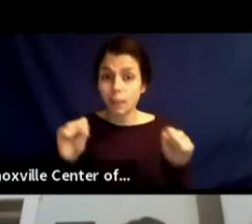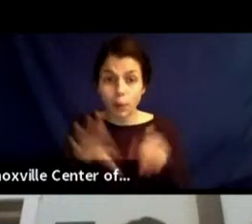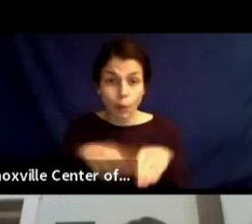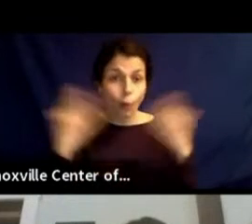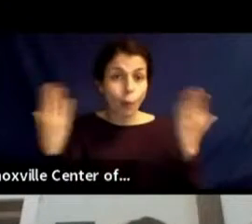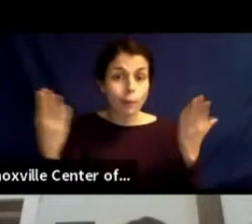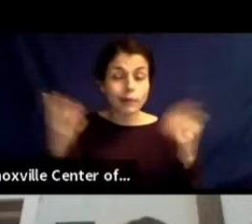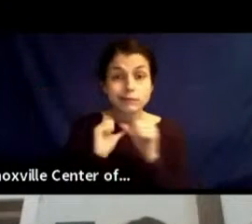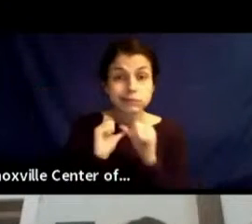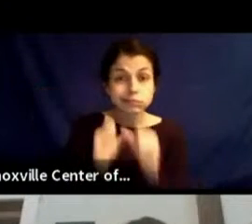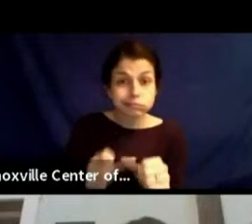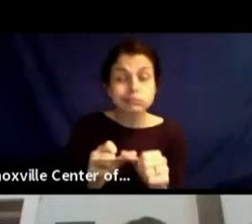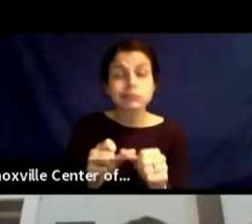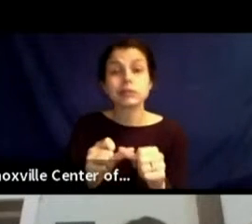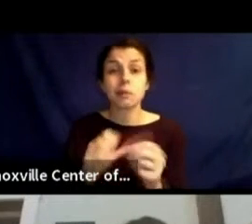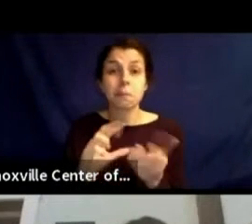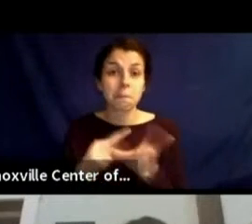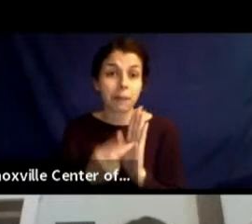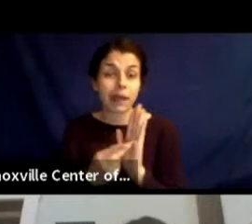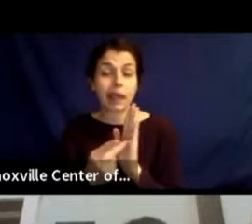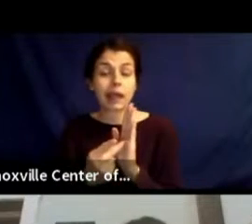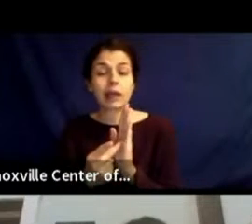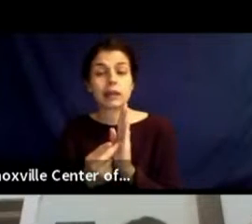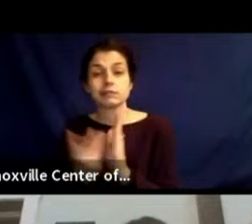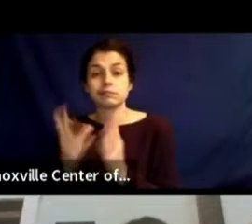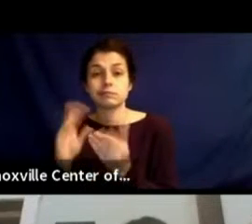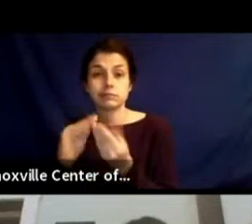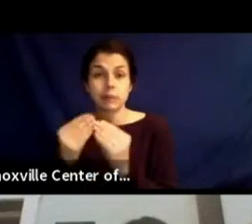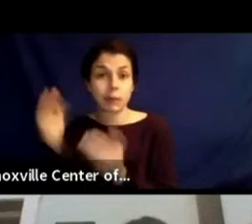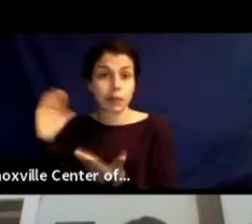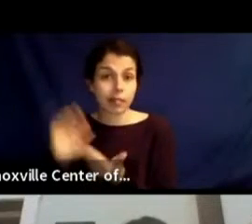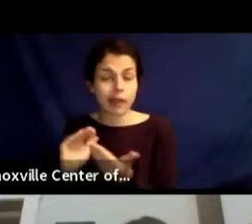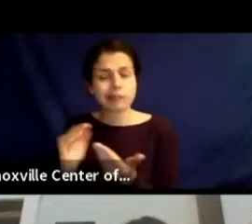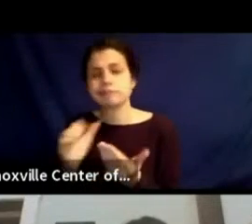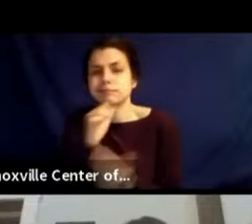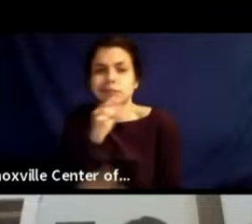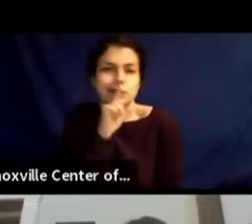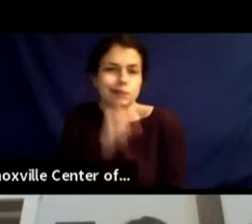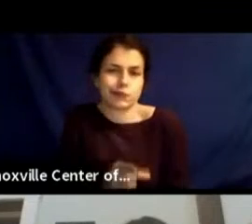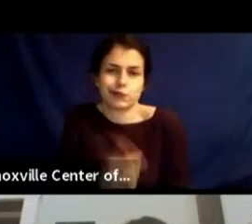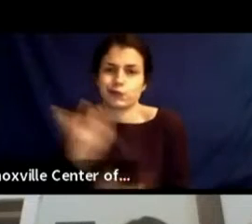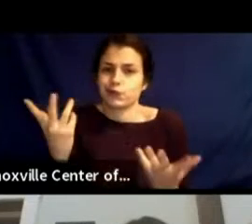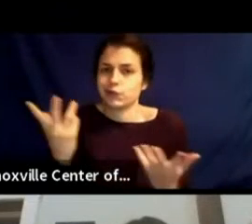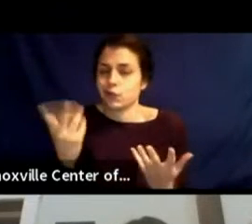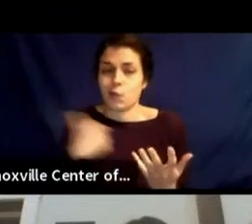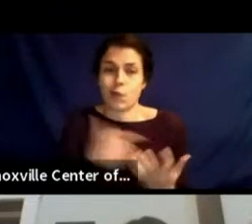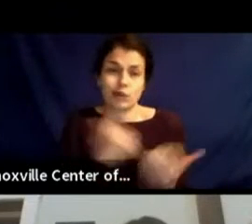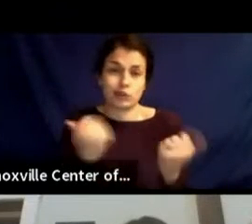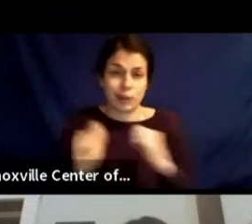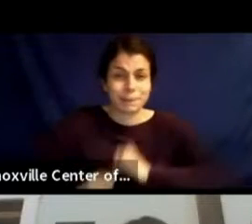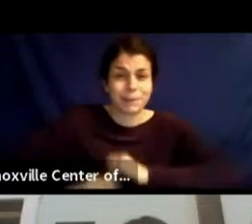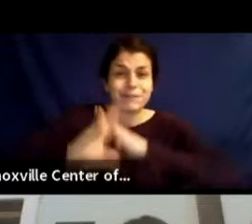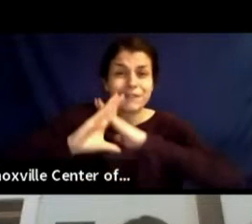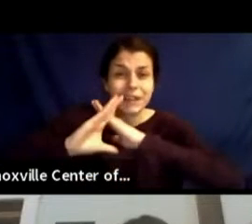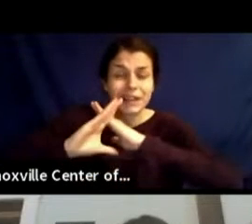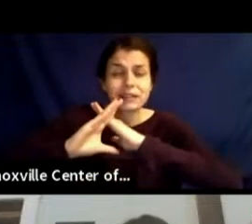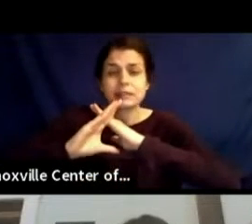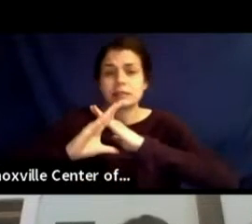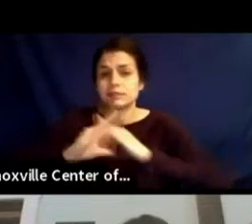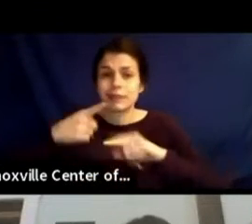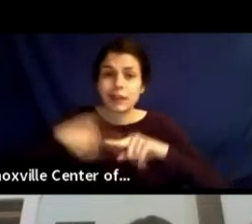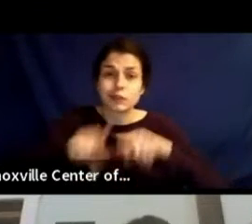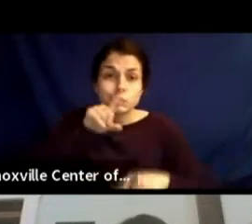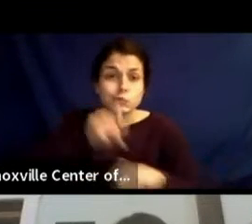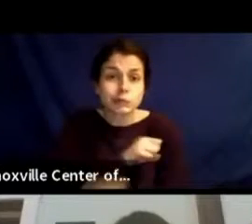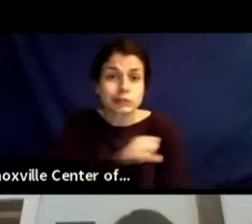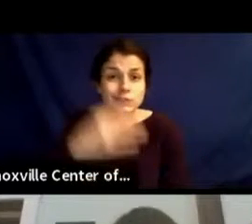to be honest. It's one of the challenges of prevention and public health. There's so many different factors that influence cases and disease